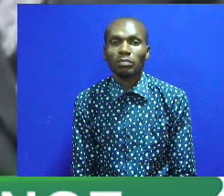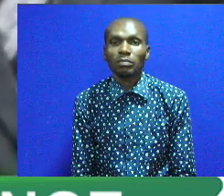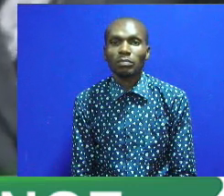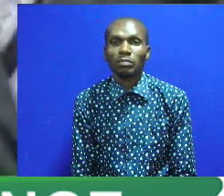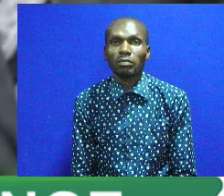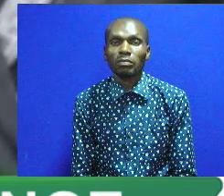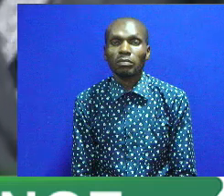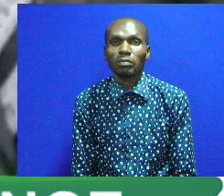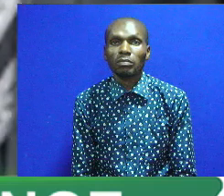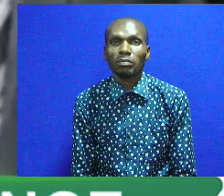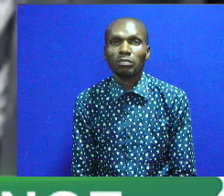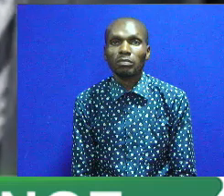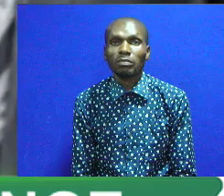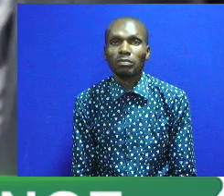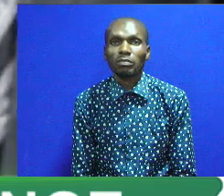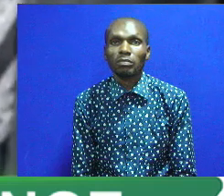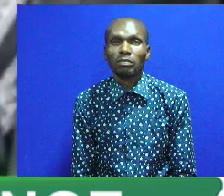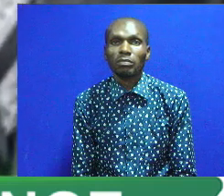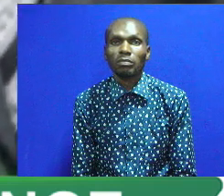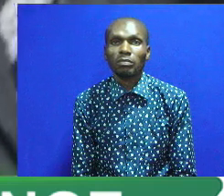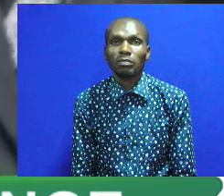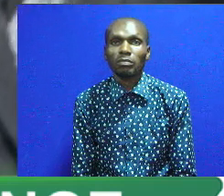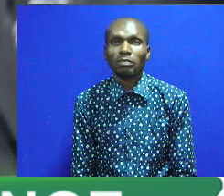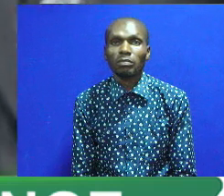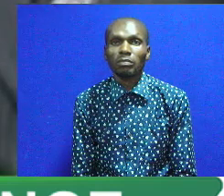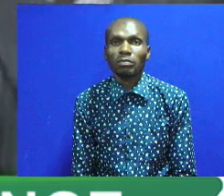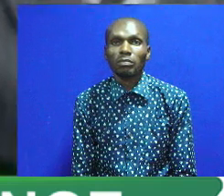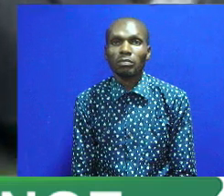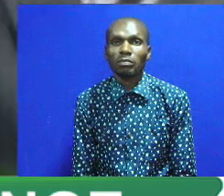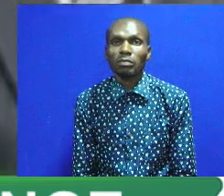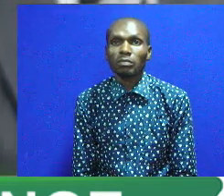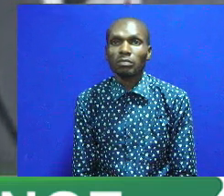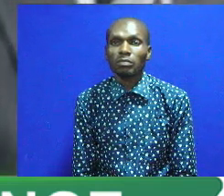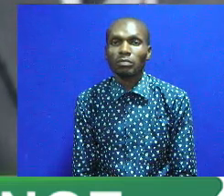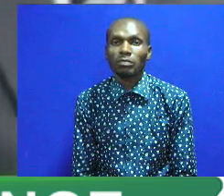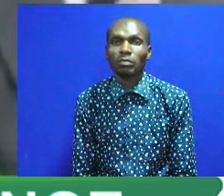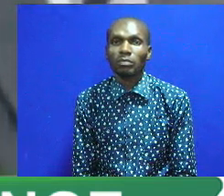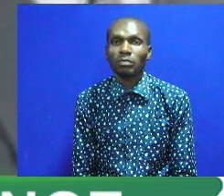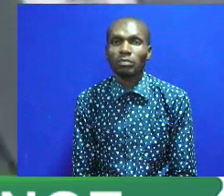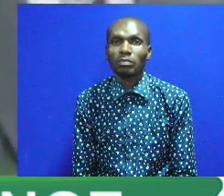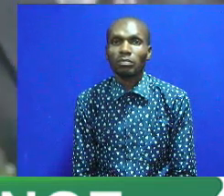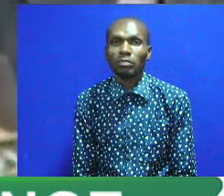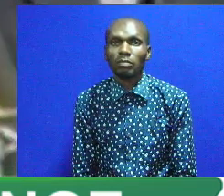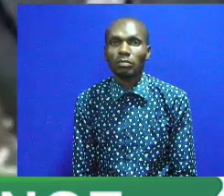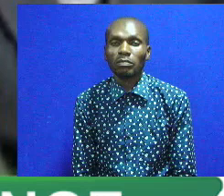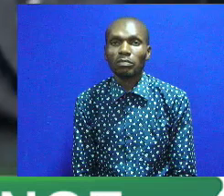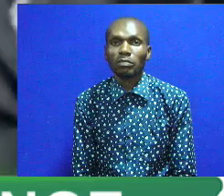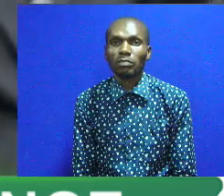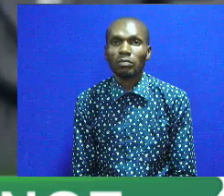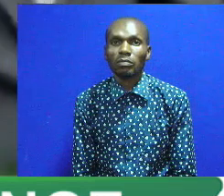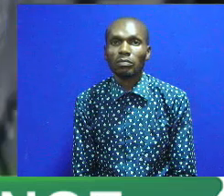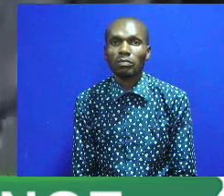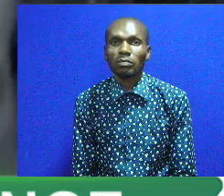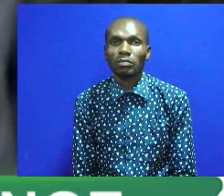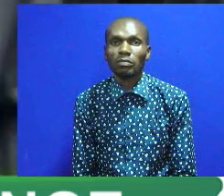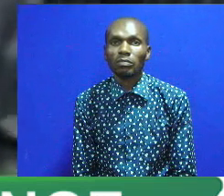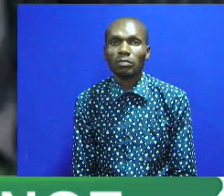people. This is a budget meant for the Kenya Kwanza government. So until we get a budget that is